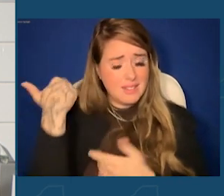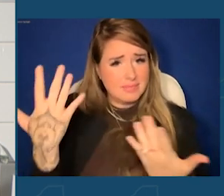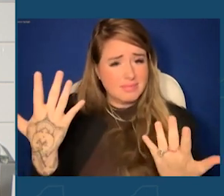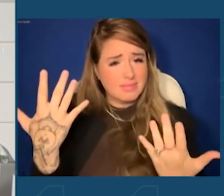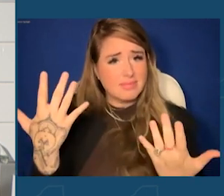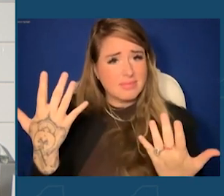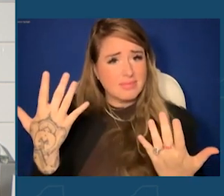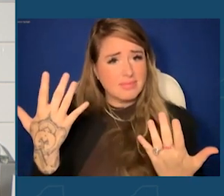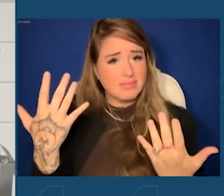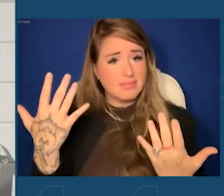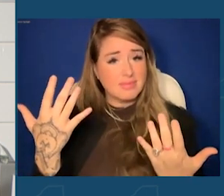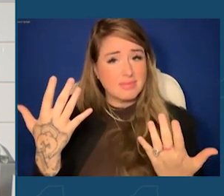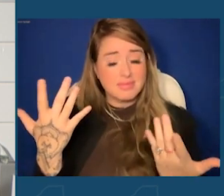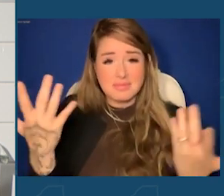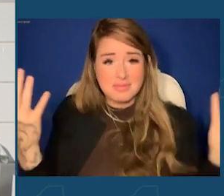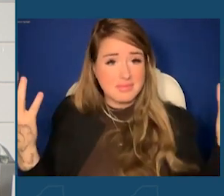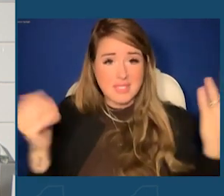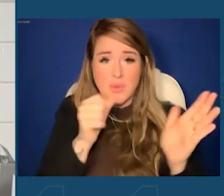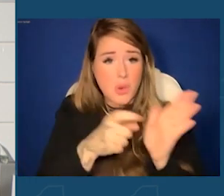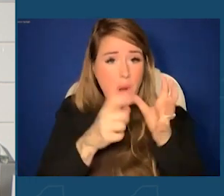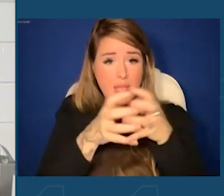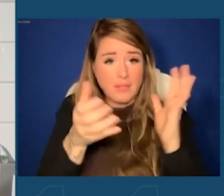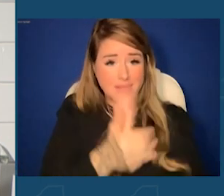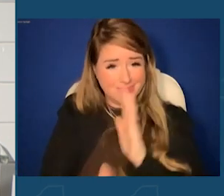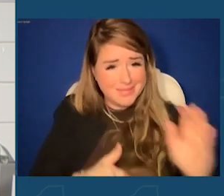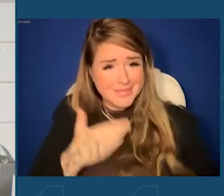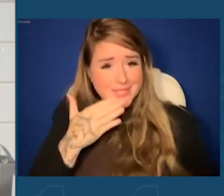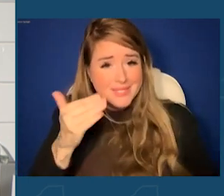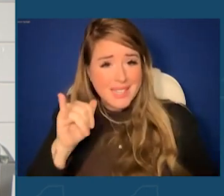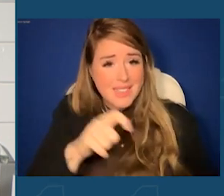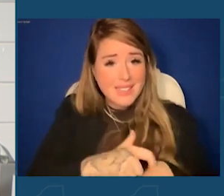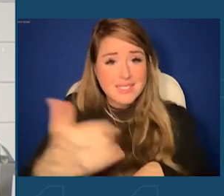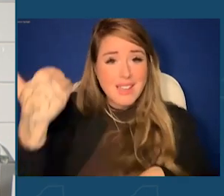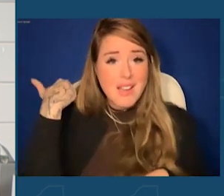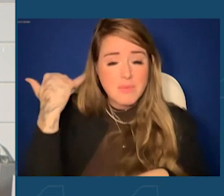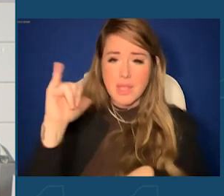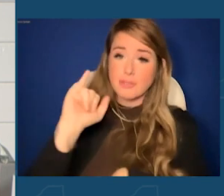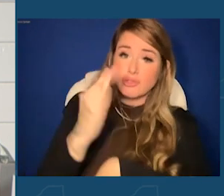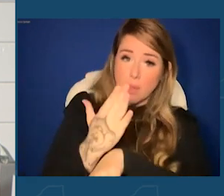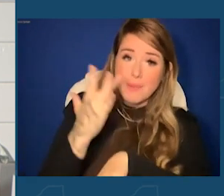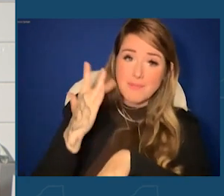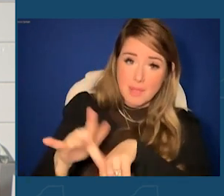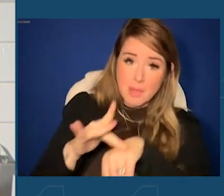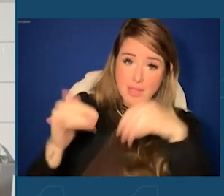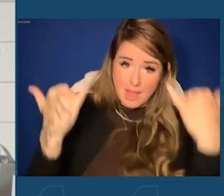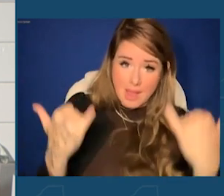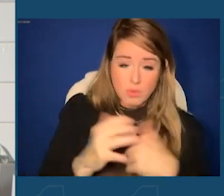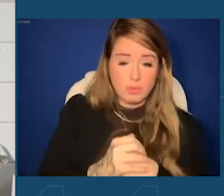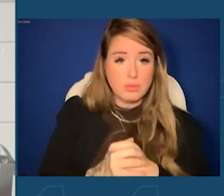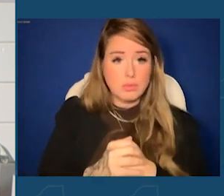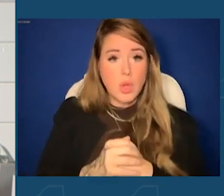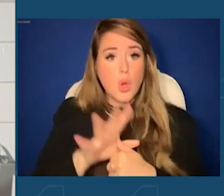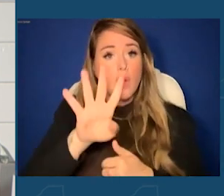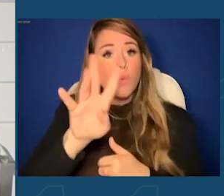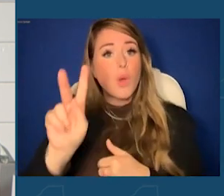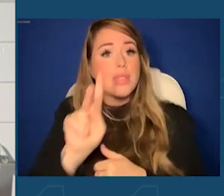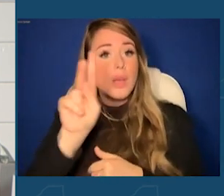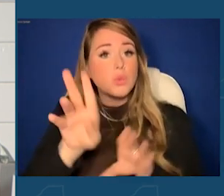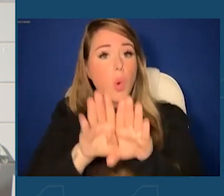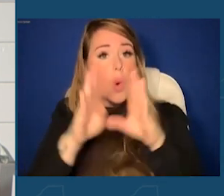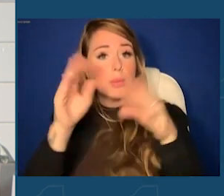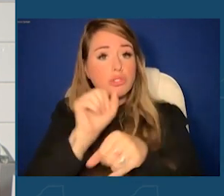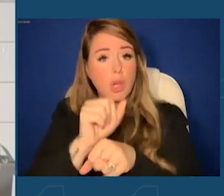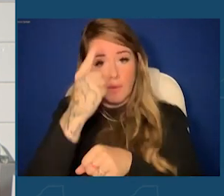Doesn't take a lot of skill. I was 15 years old. Those jobs are available. 4,000 openings for janitors, cleaners,